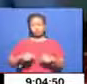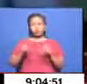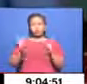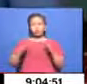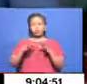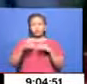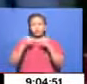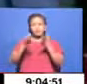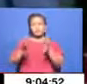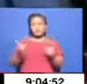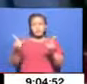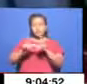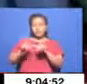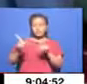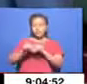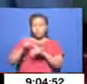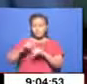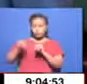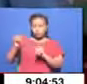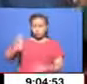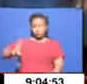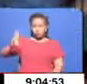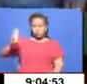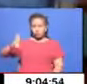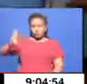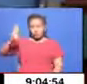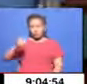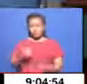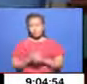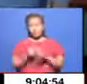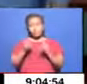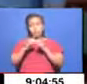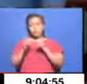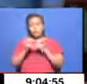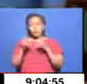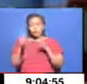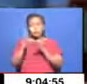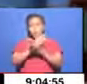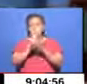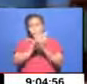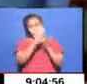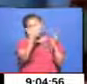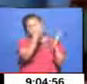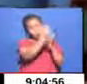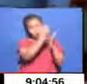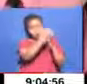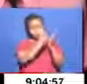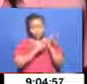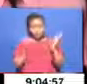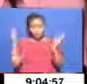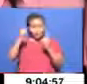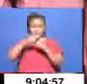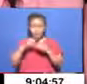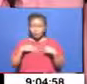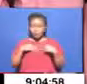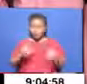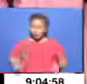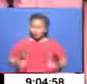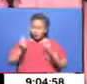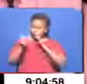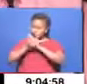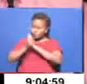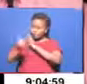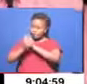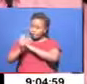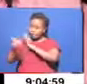President Uhuru Kenyatta. The awardees, part of the program that seeks to instill life skills and virtues to young people